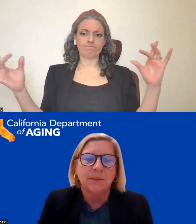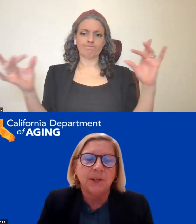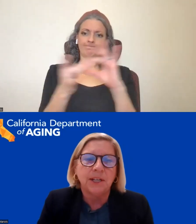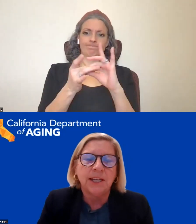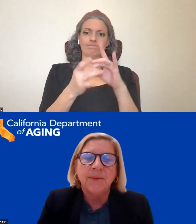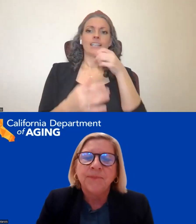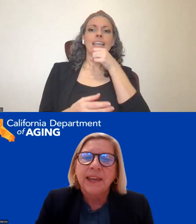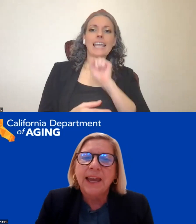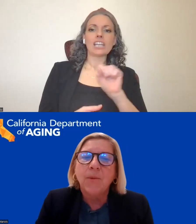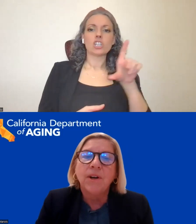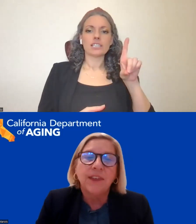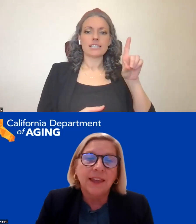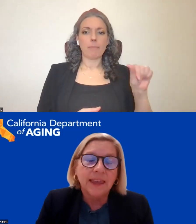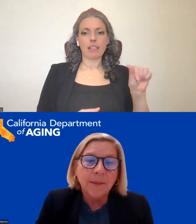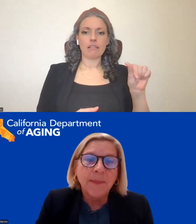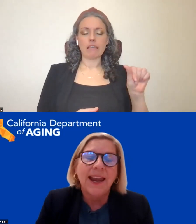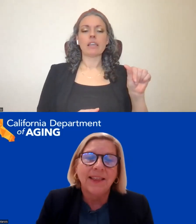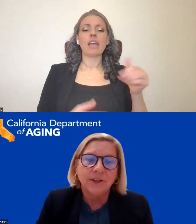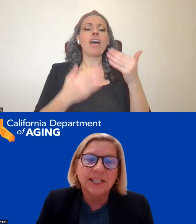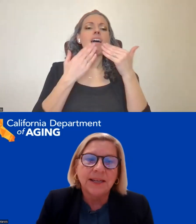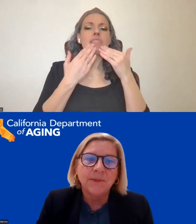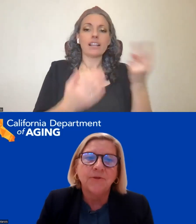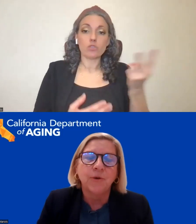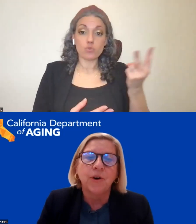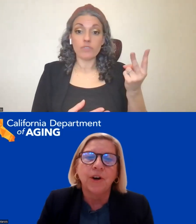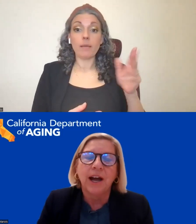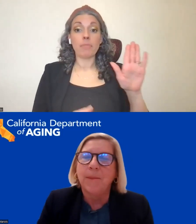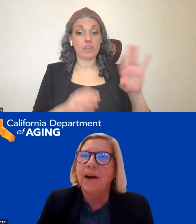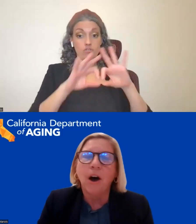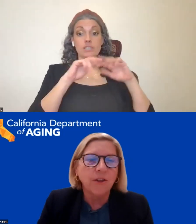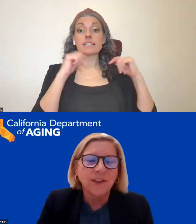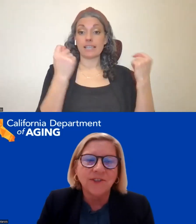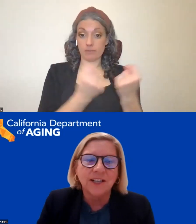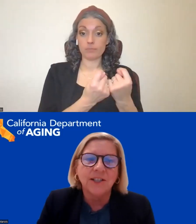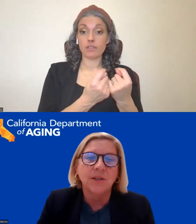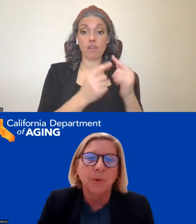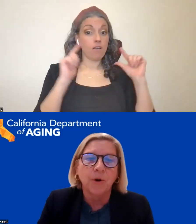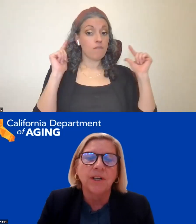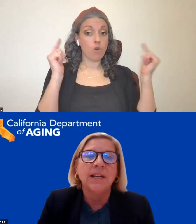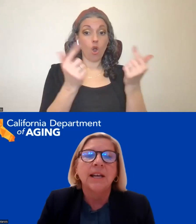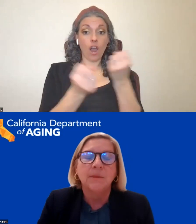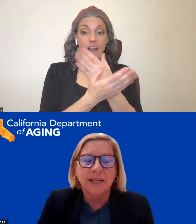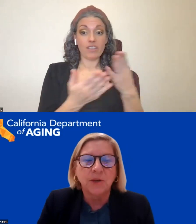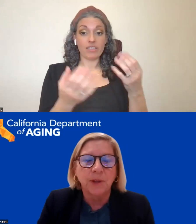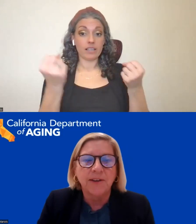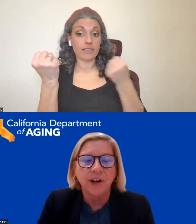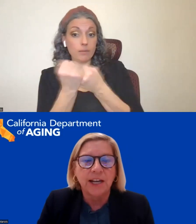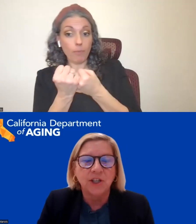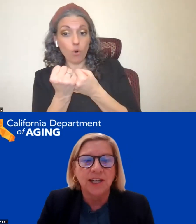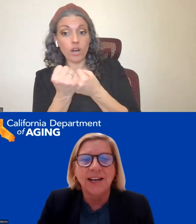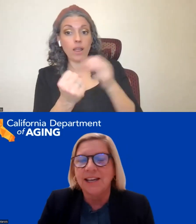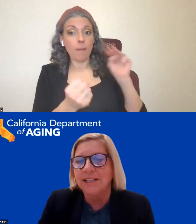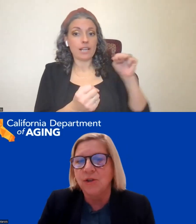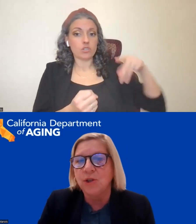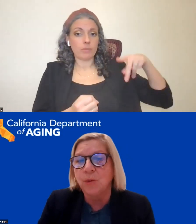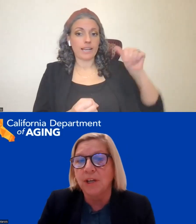and disability. And I want to thank them and their teams for all that they've done to support the Master Plan for